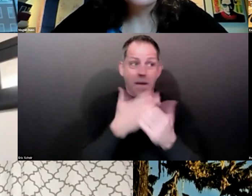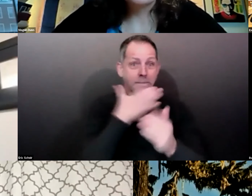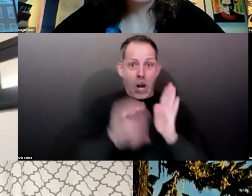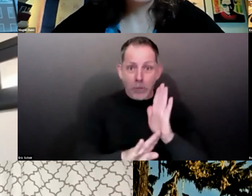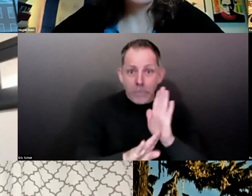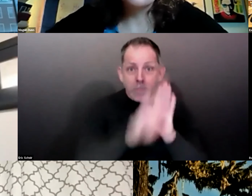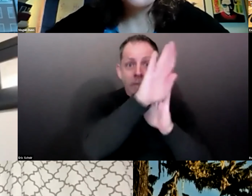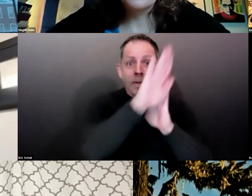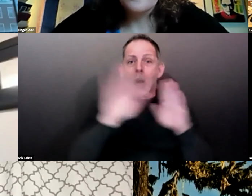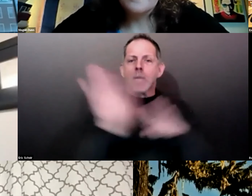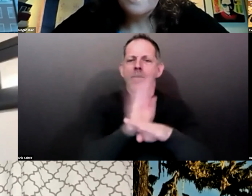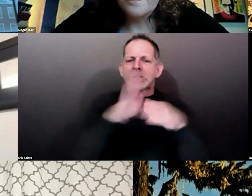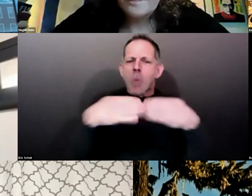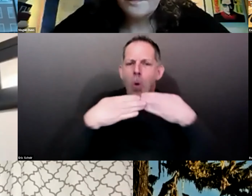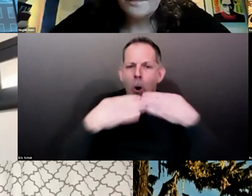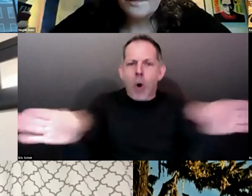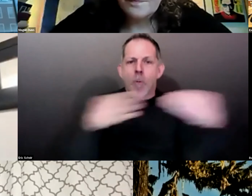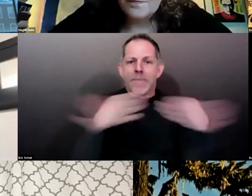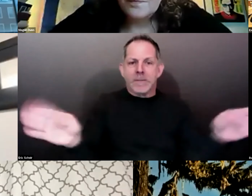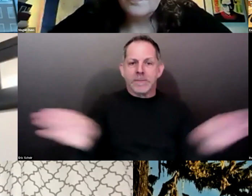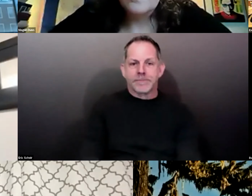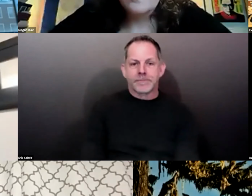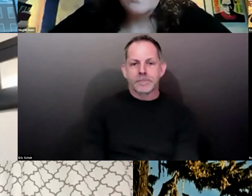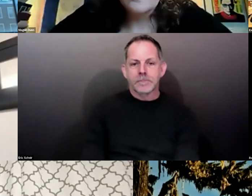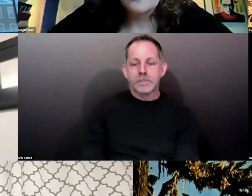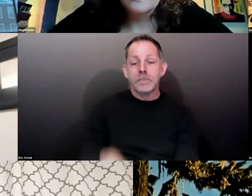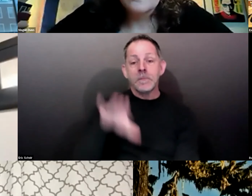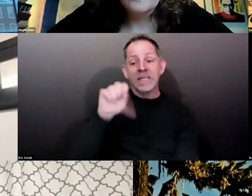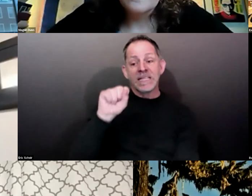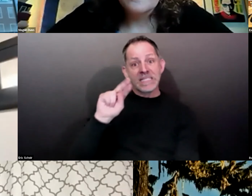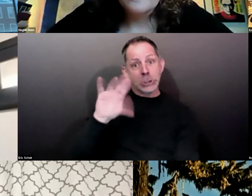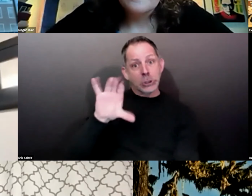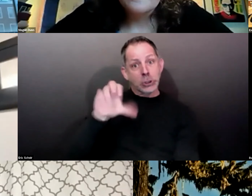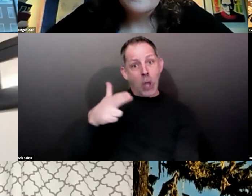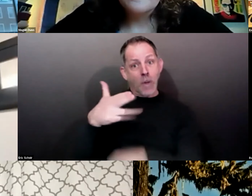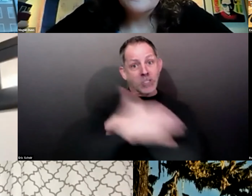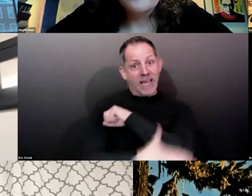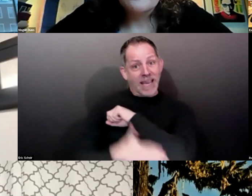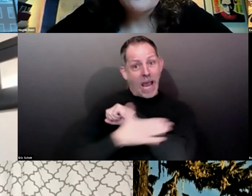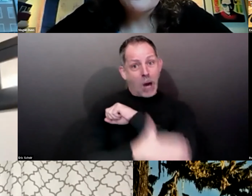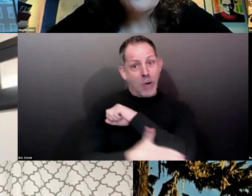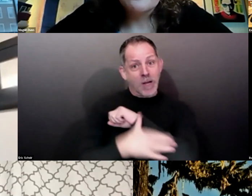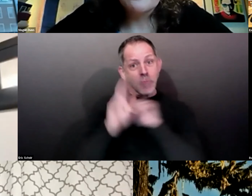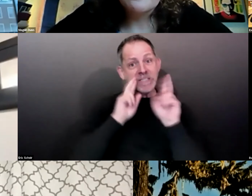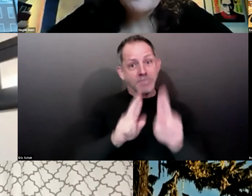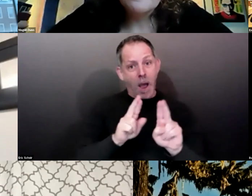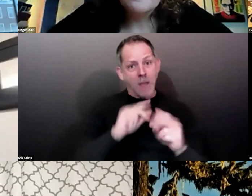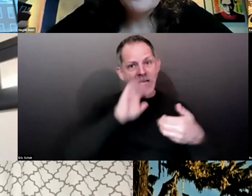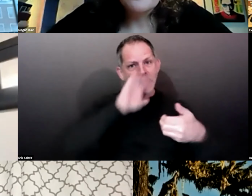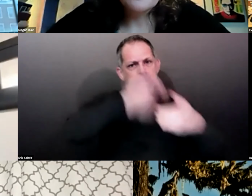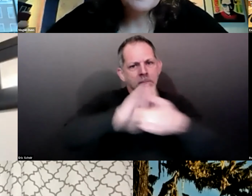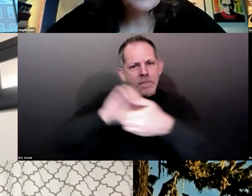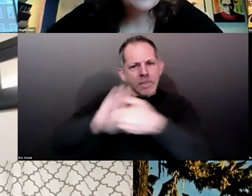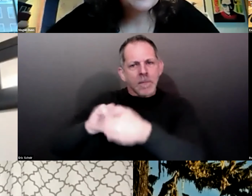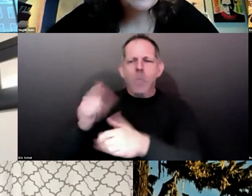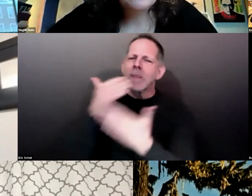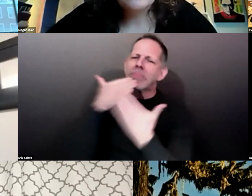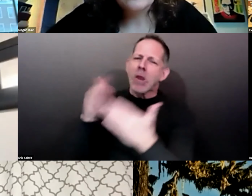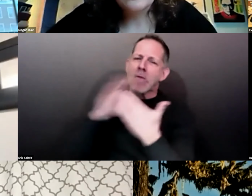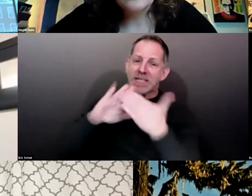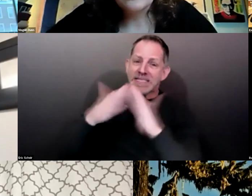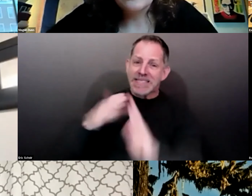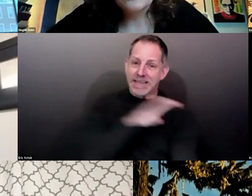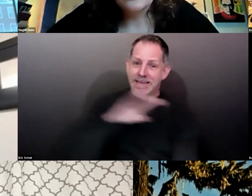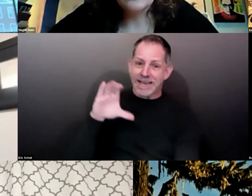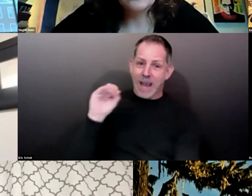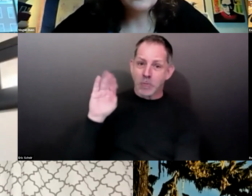robust collaboration with many partners, including the County Council. Thank you so much for their partnership. The Snohomish Health District and